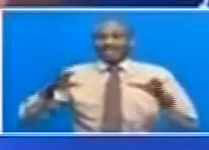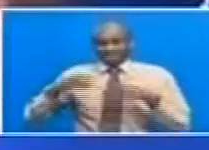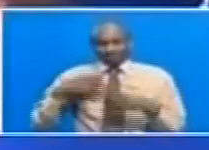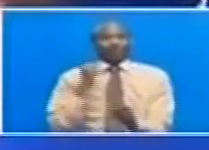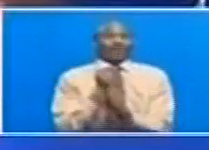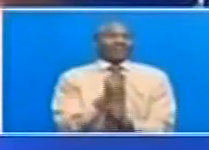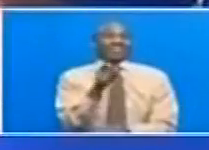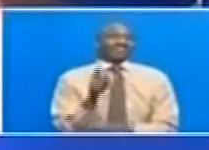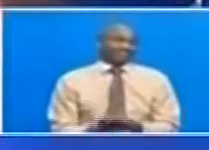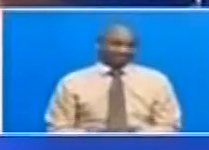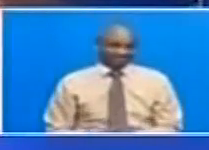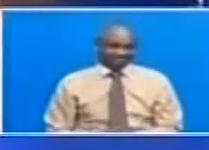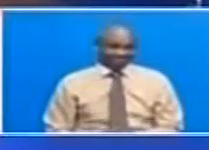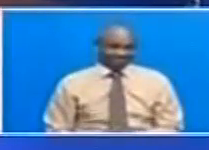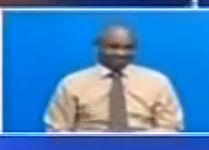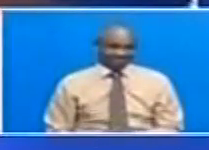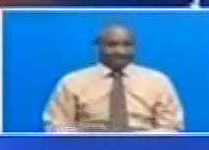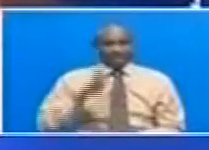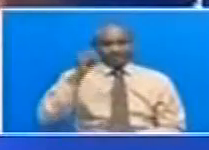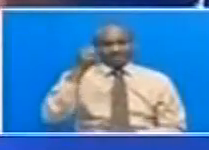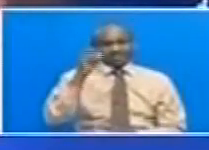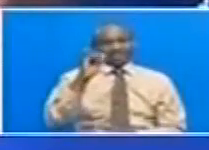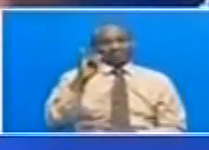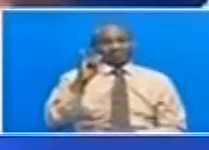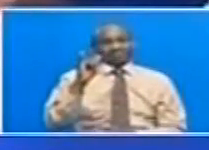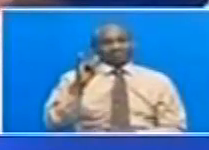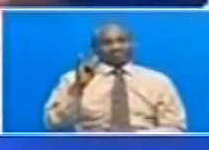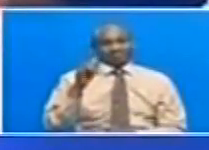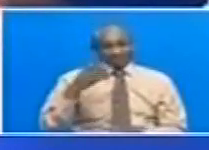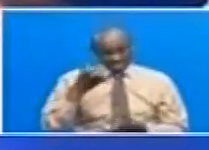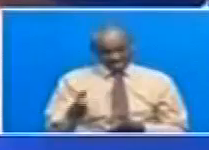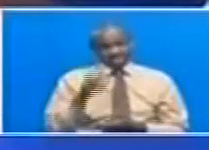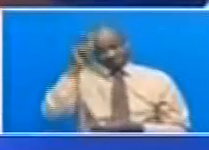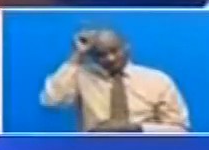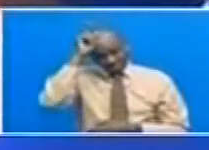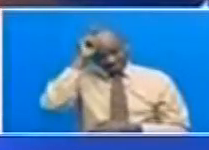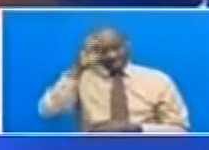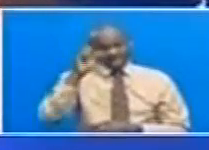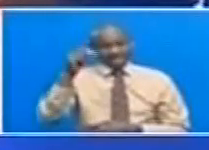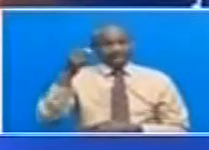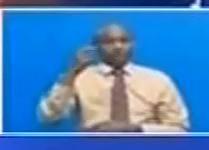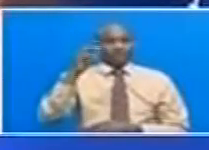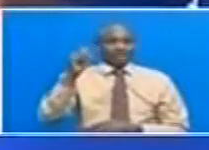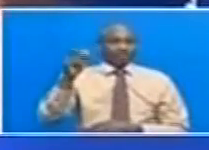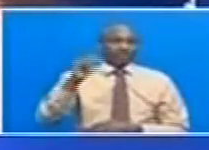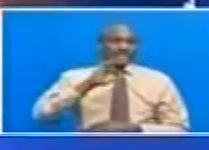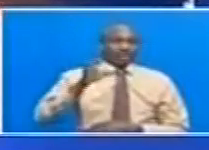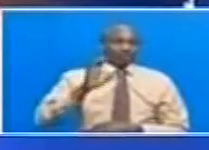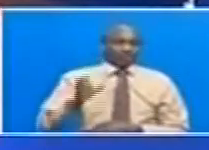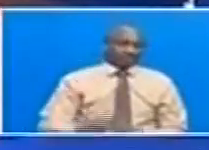female inseminators. Masikandie, KTN, Mindililo Village, Elgeyo Marakwet County.